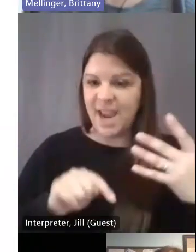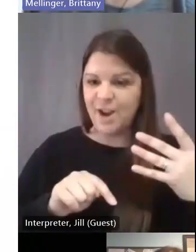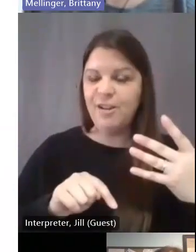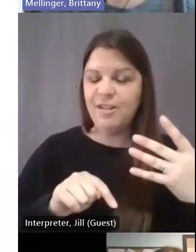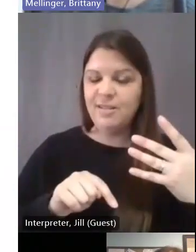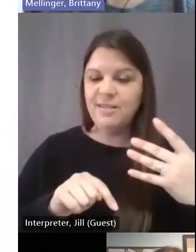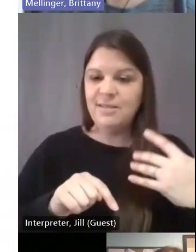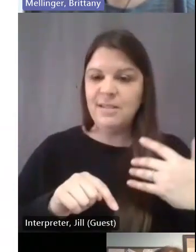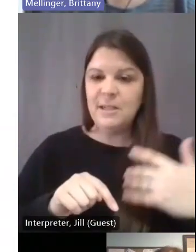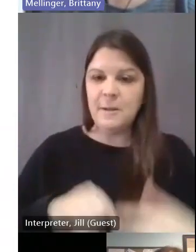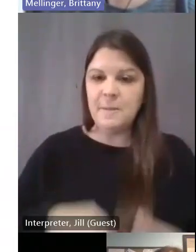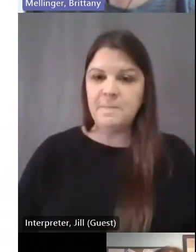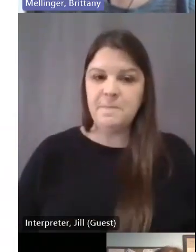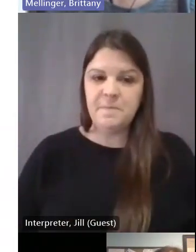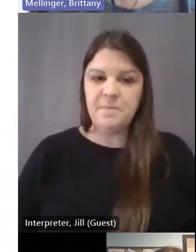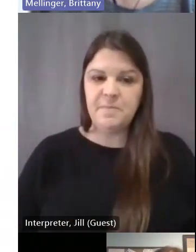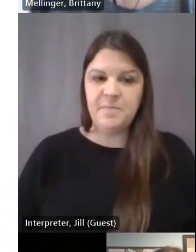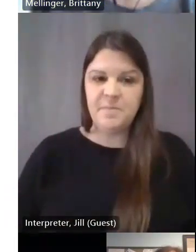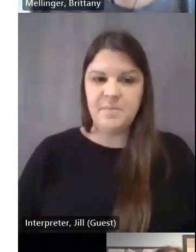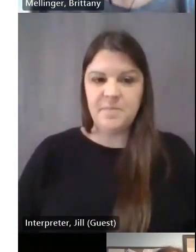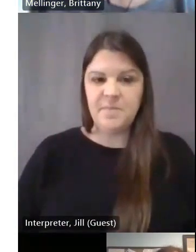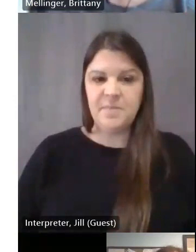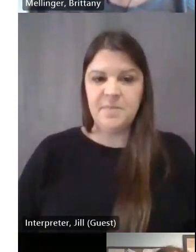specifically identified as separate protected classes.